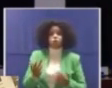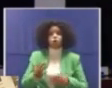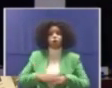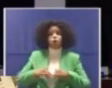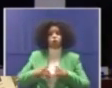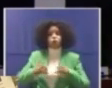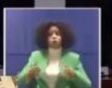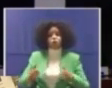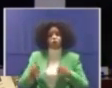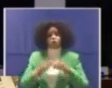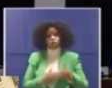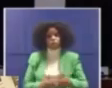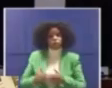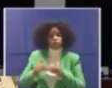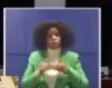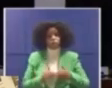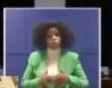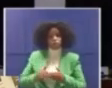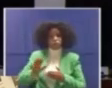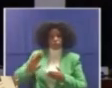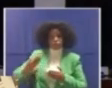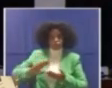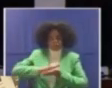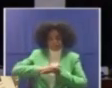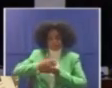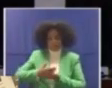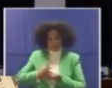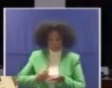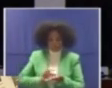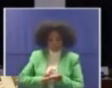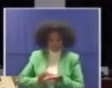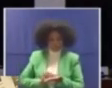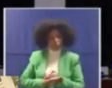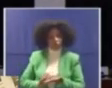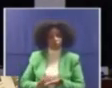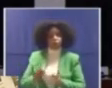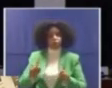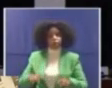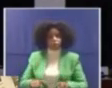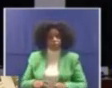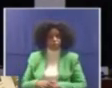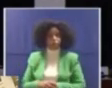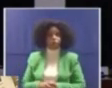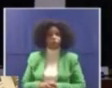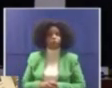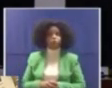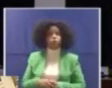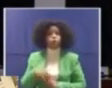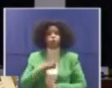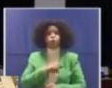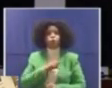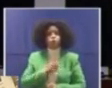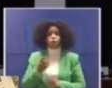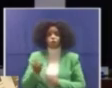see, Honorable Meshoe is listening attentively to this. Let's not disturb